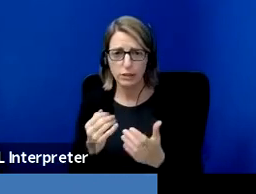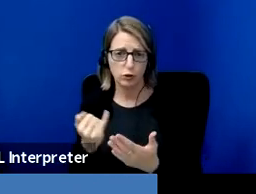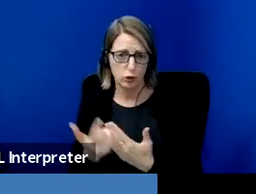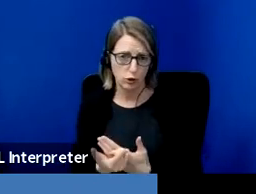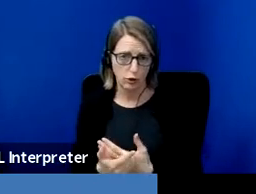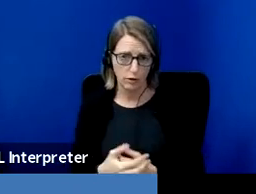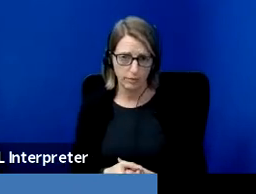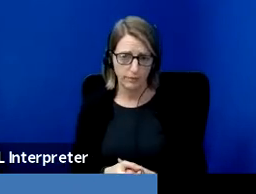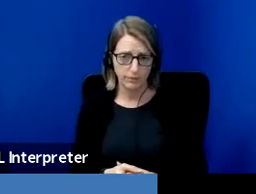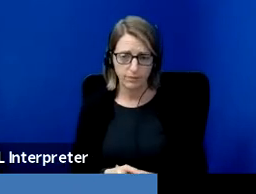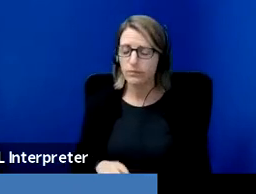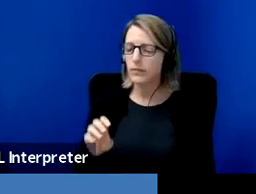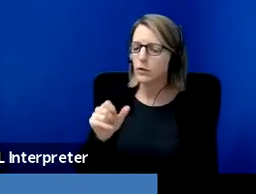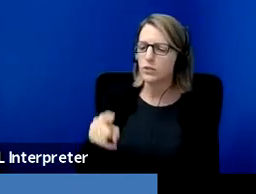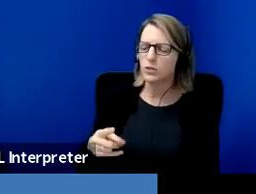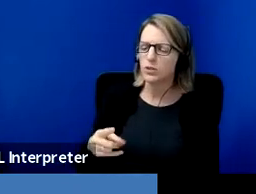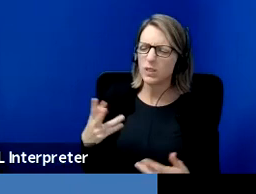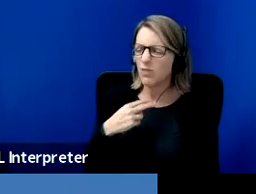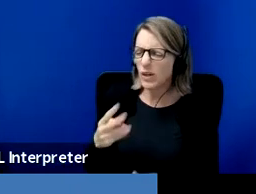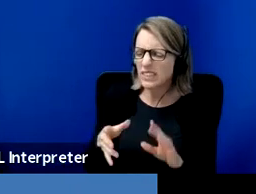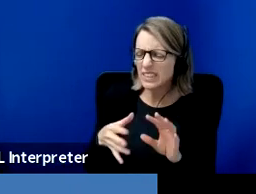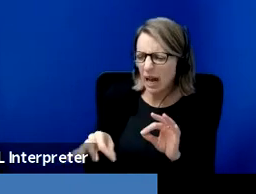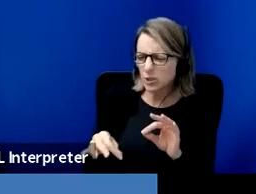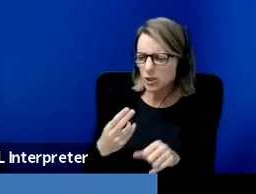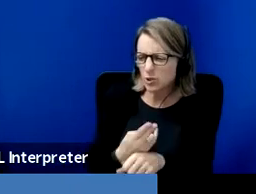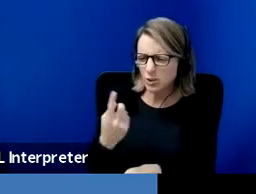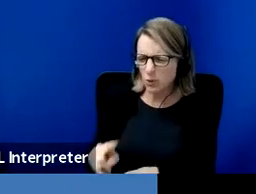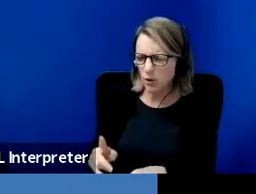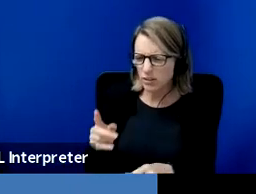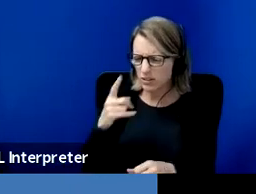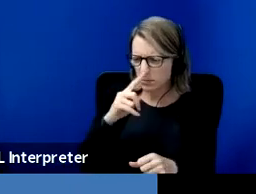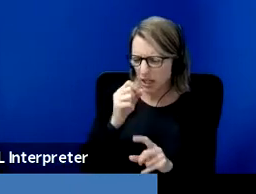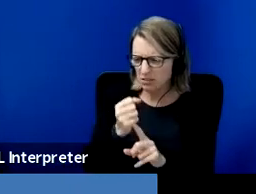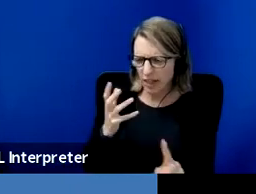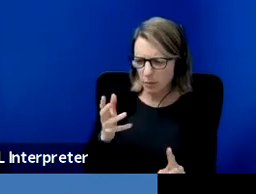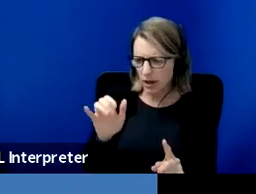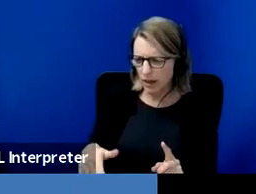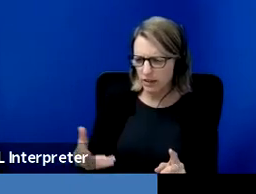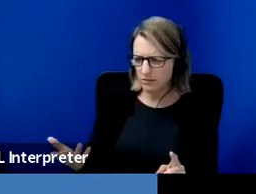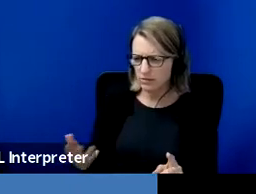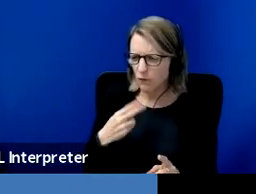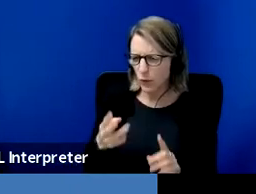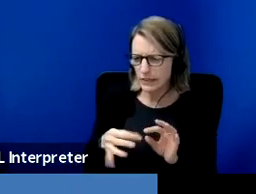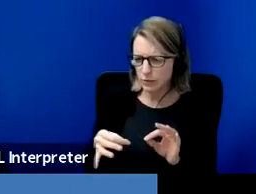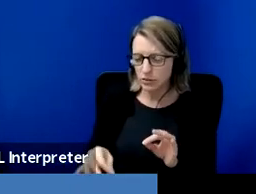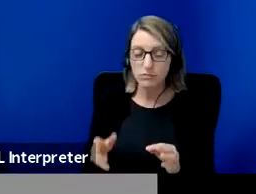Okay, other questions? What is voice caption used for? Could you perhaps elaborate on that concept a little bit? Let's just try